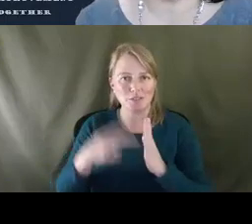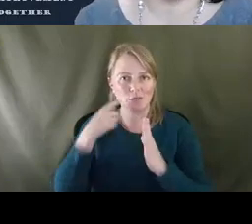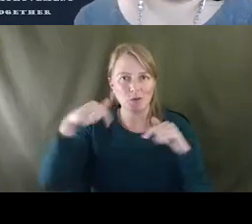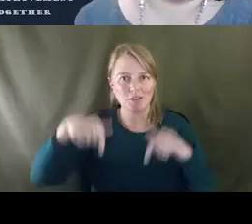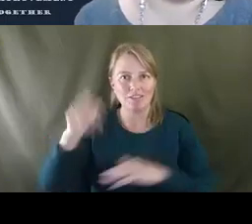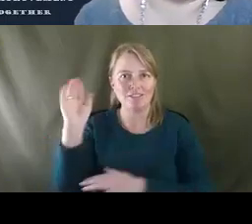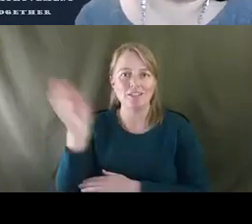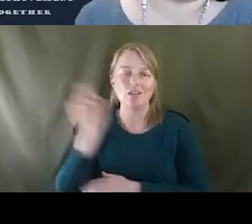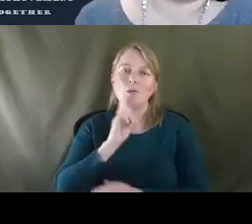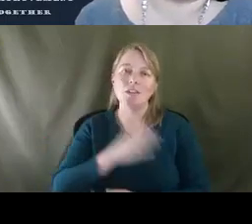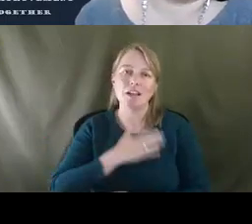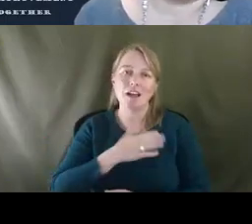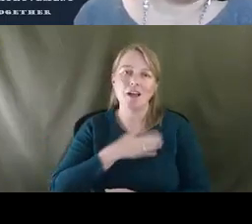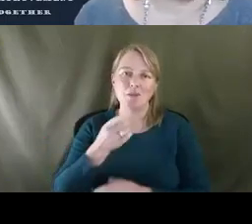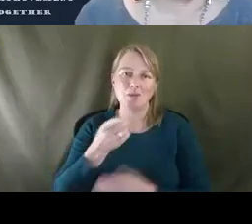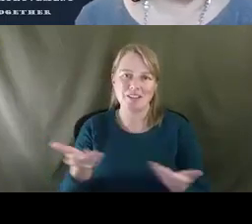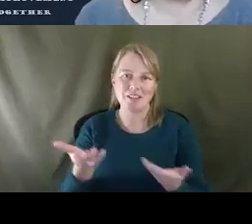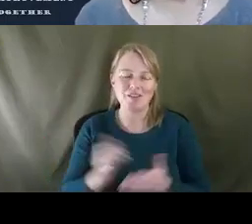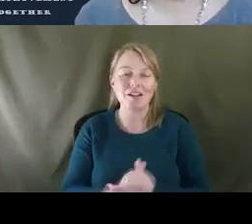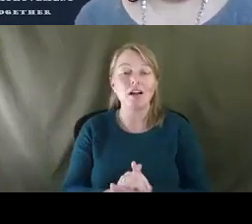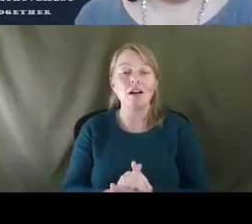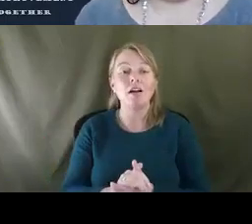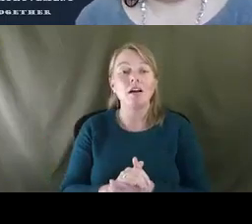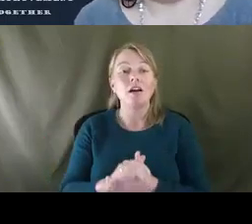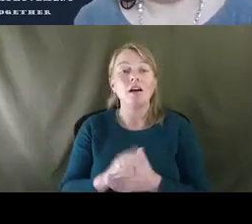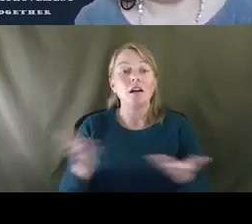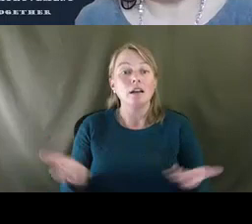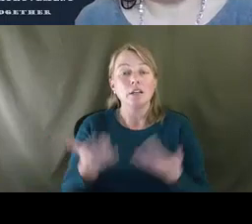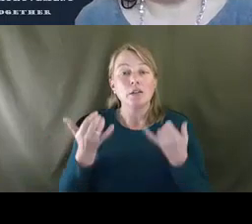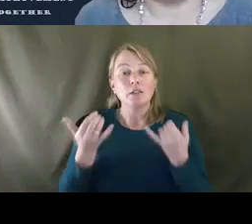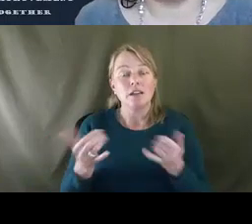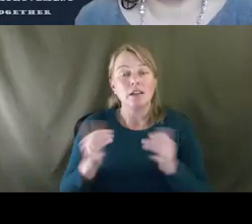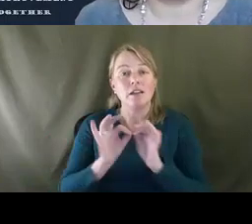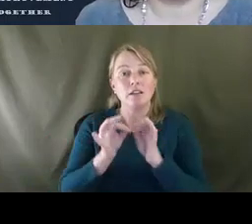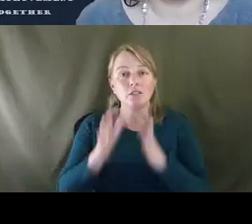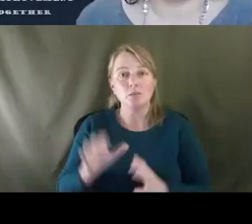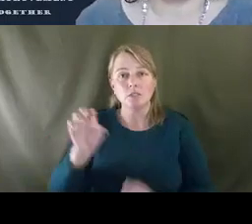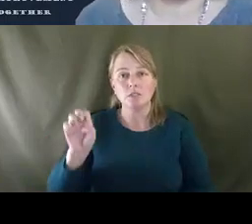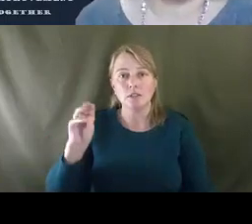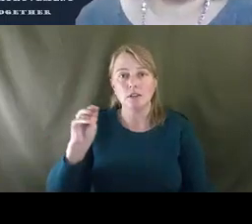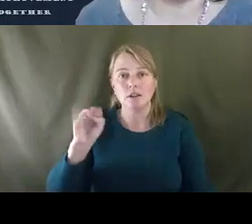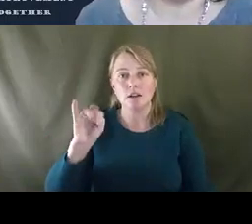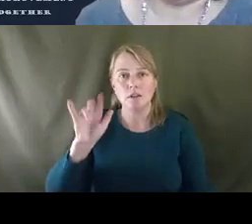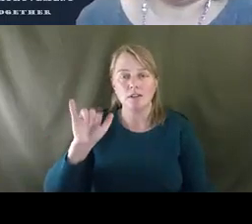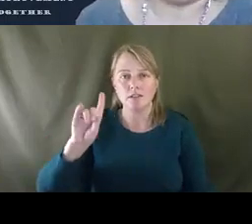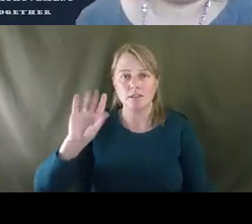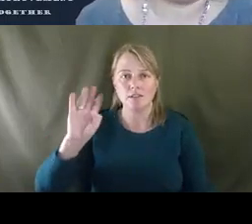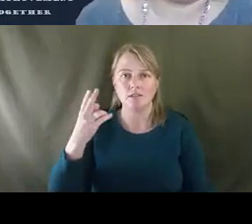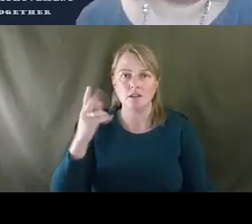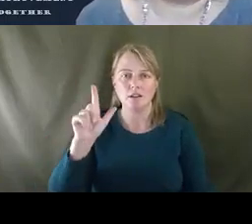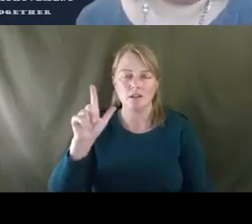session, and we're happy you're here. I am joined today by Emily Dahl, who is providing ASL